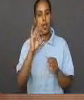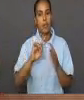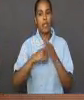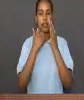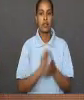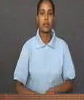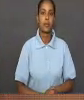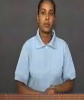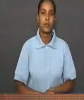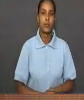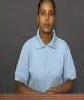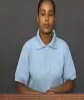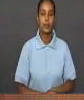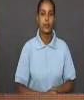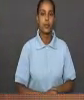begin.